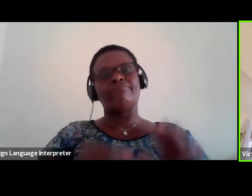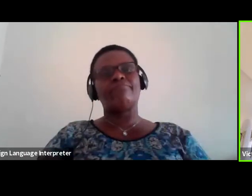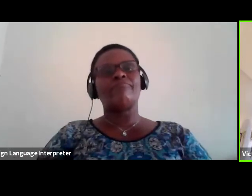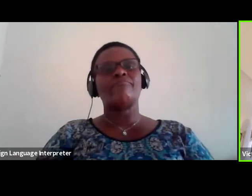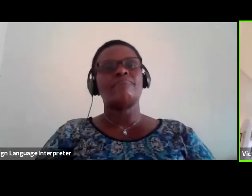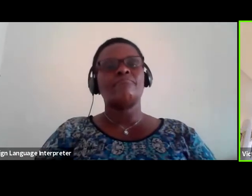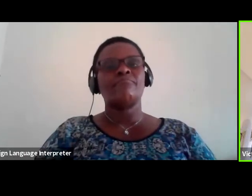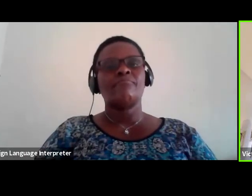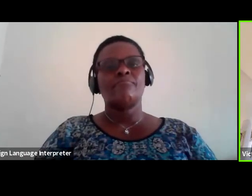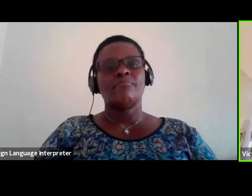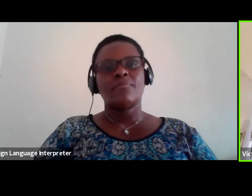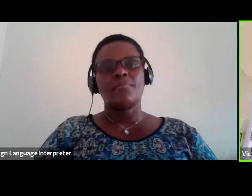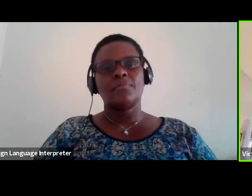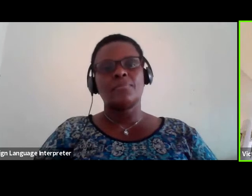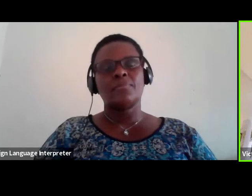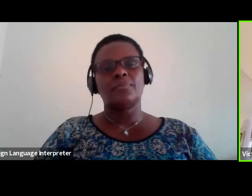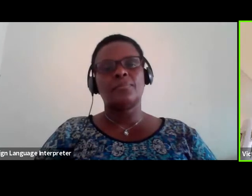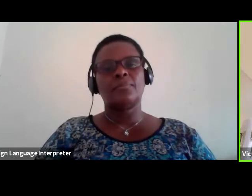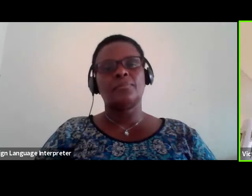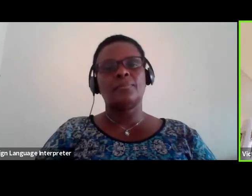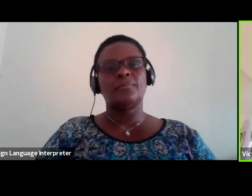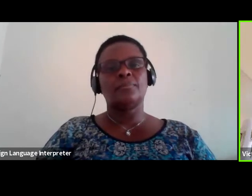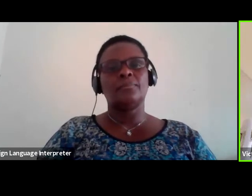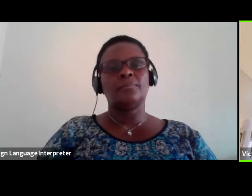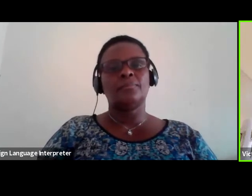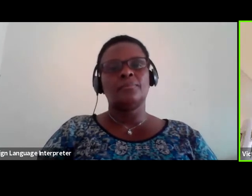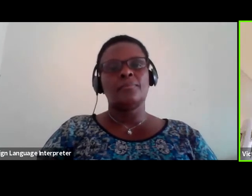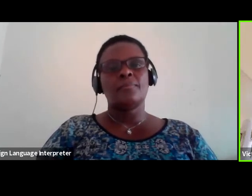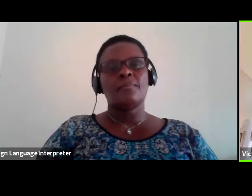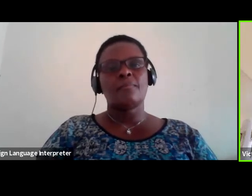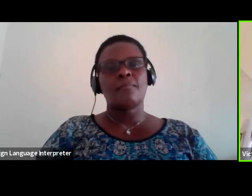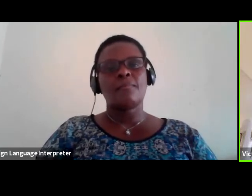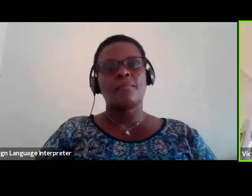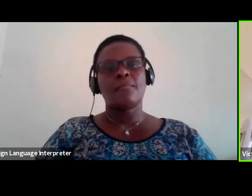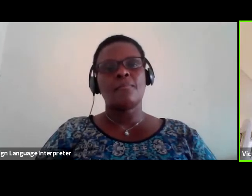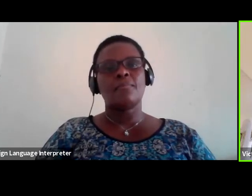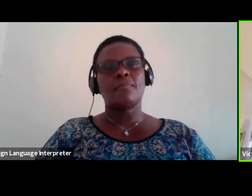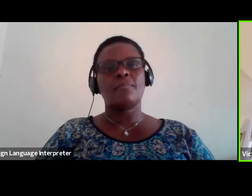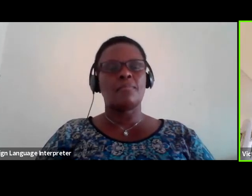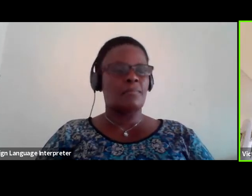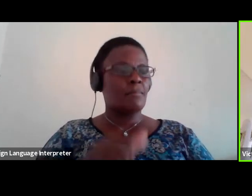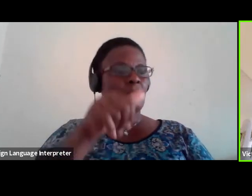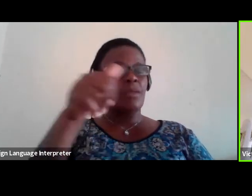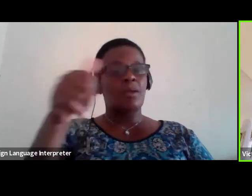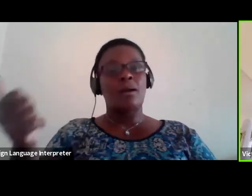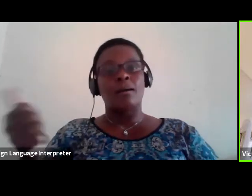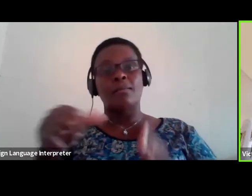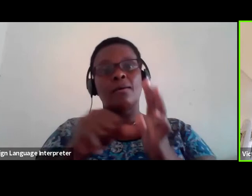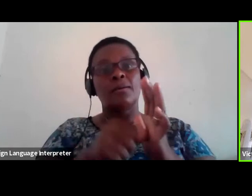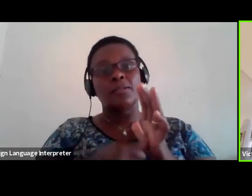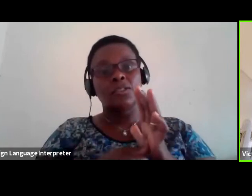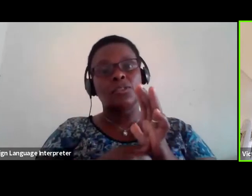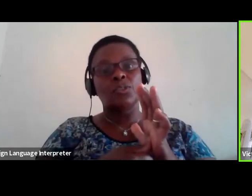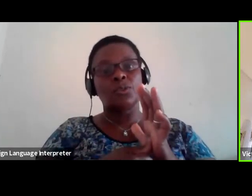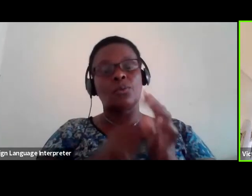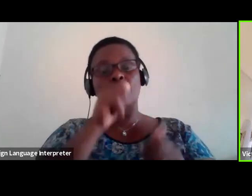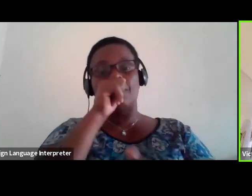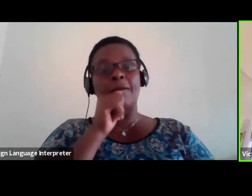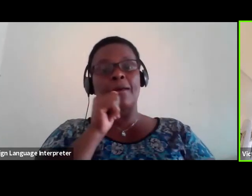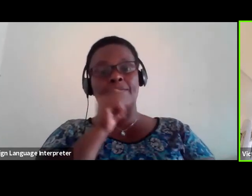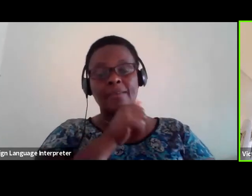the freedom of expression and the ability to share opinions and ideas. The other aspect is on the right to privacy, especially in